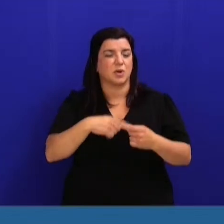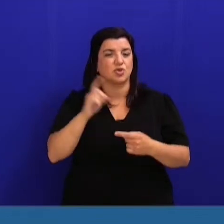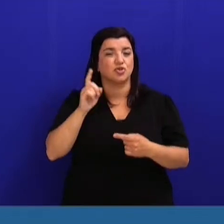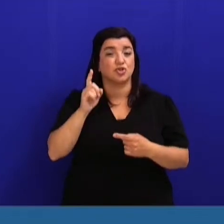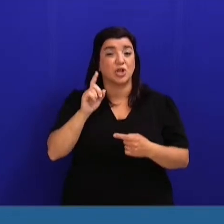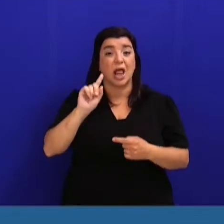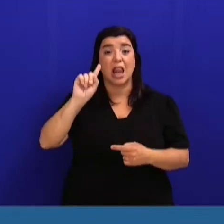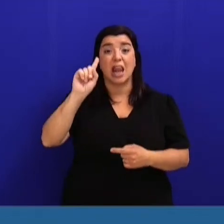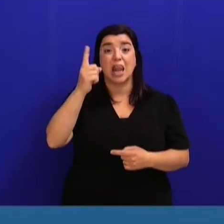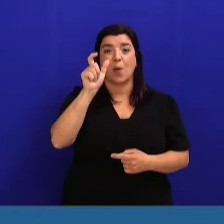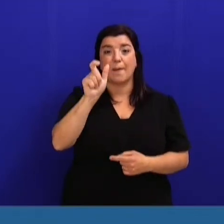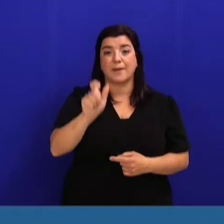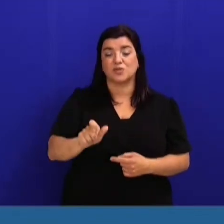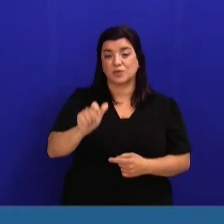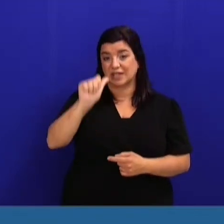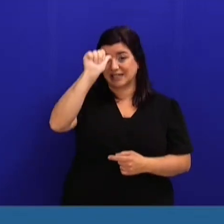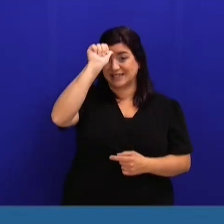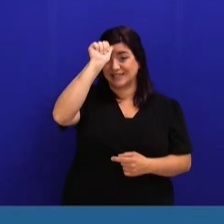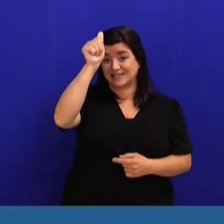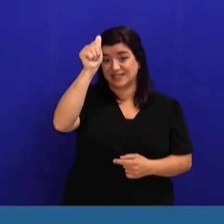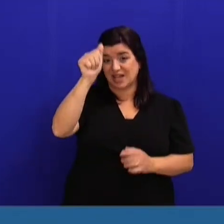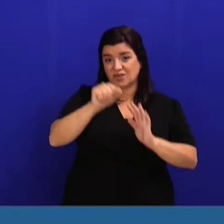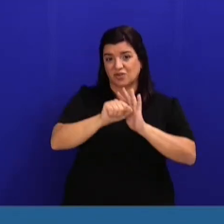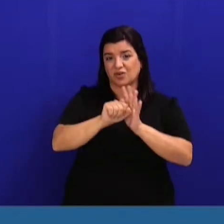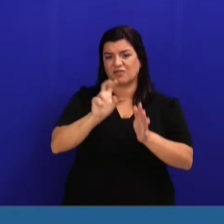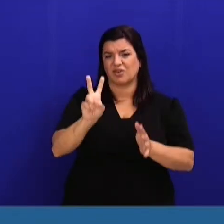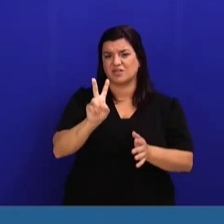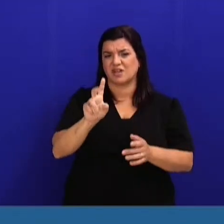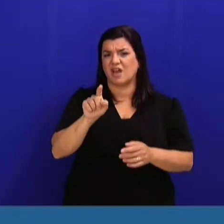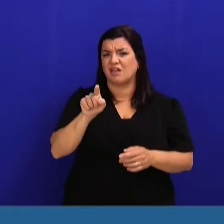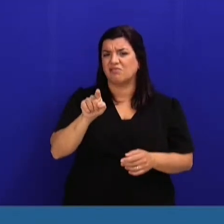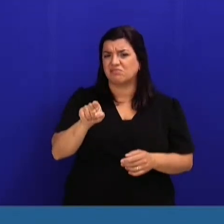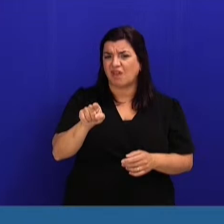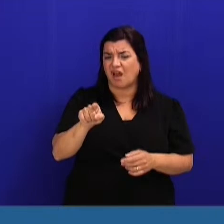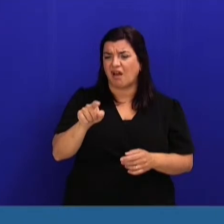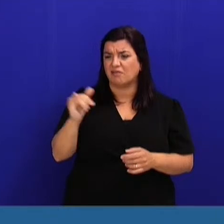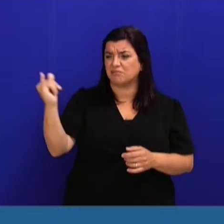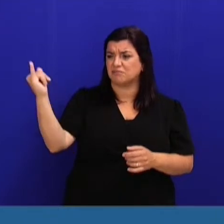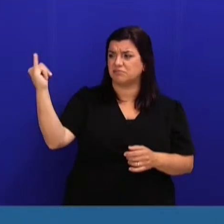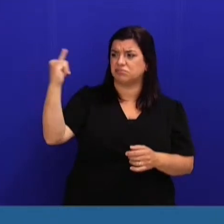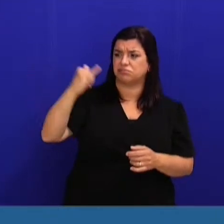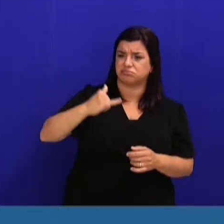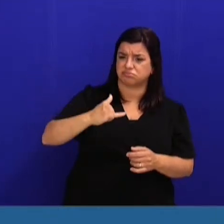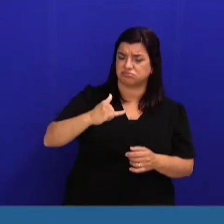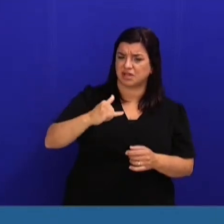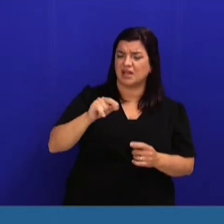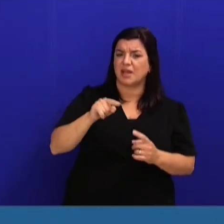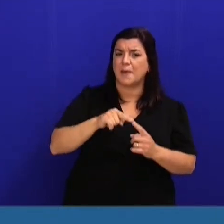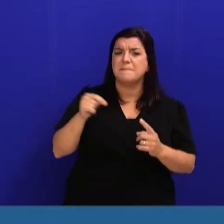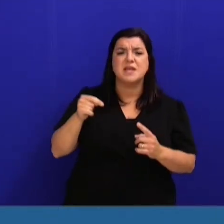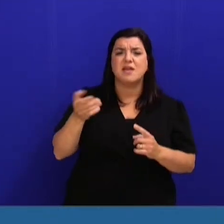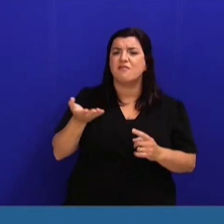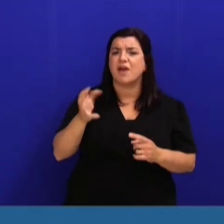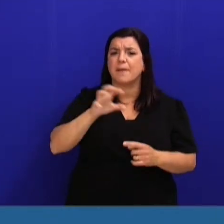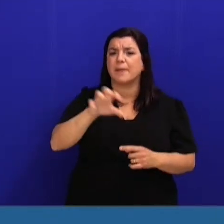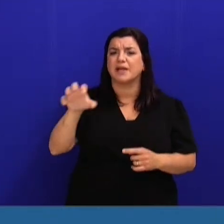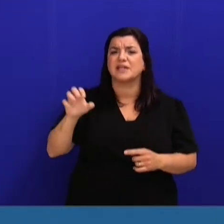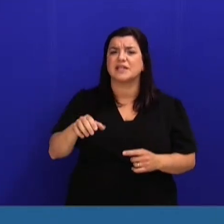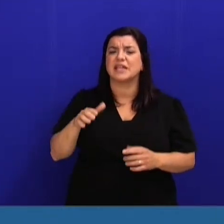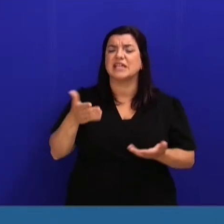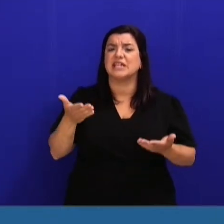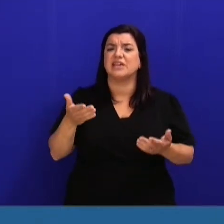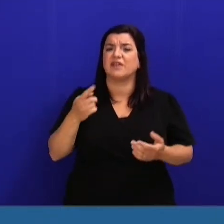Indjana u Malta. Dan minn fejn daġi kien każ importat u fil-każ mill-liema pajjiż? Kif qed nitkellmu fuq